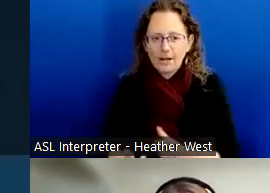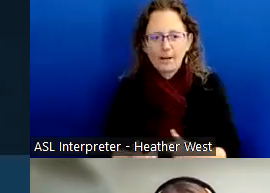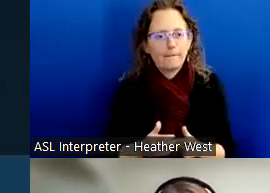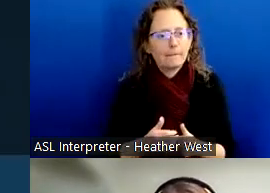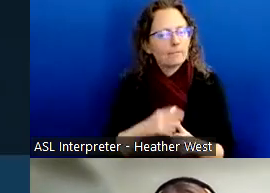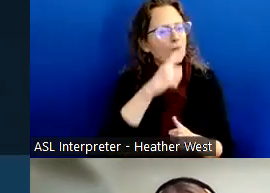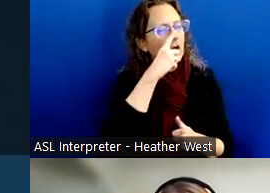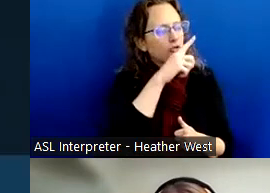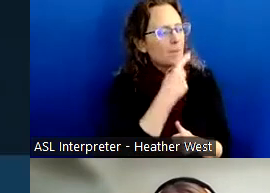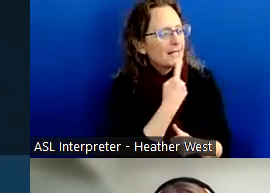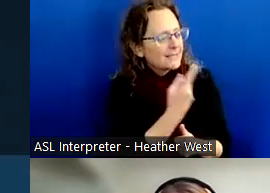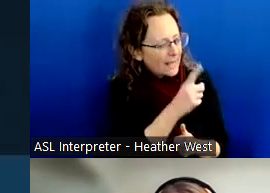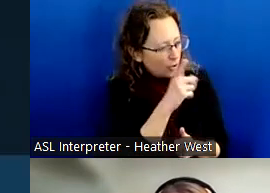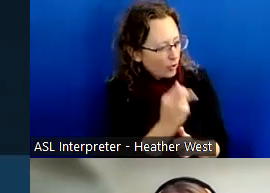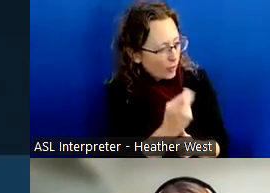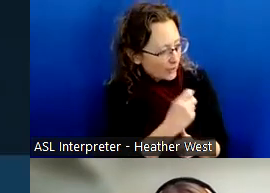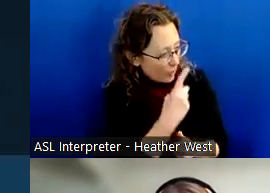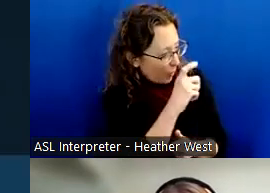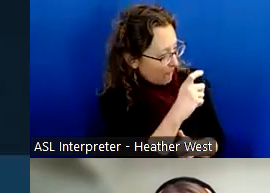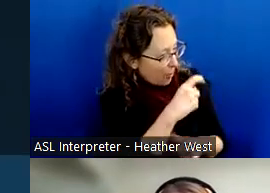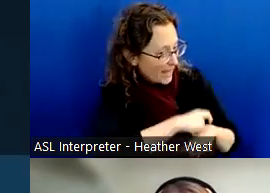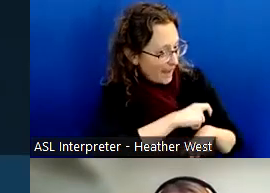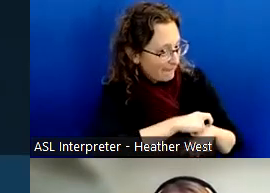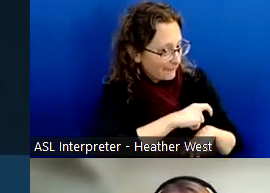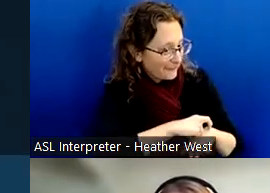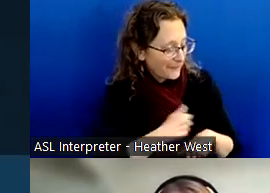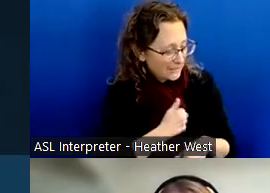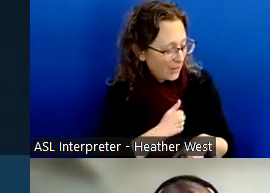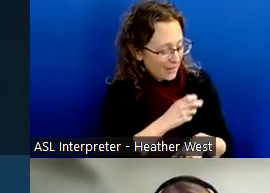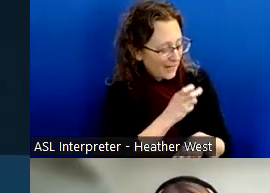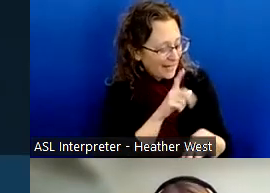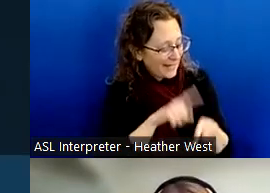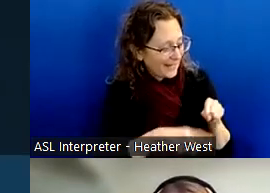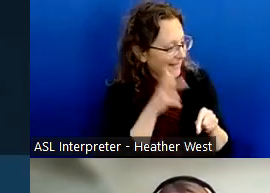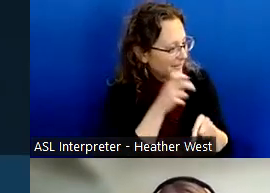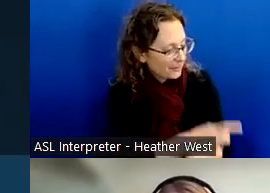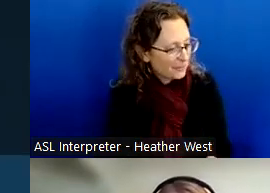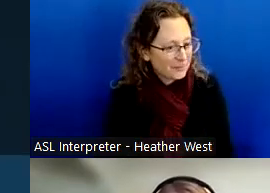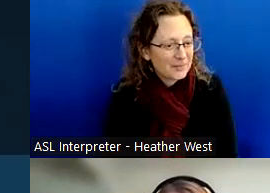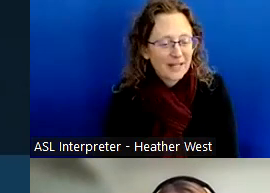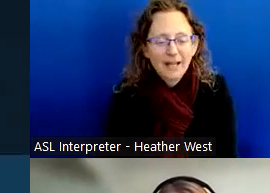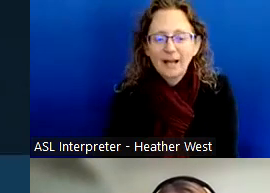Could you repeat your question one more time? I'm really sorry. I can't hear you quite so well.